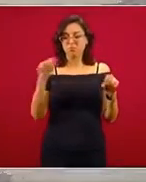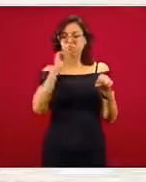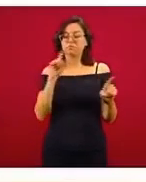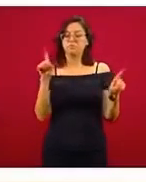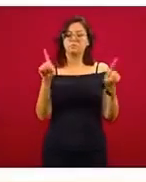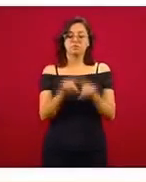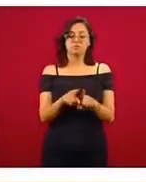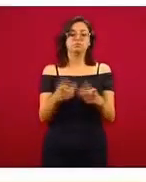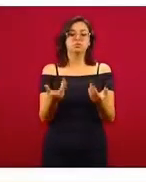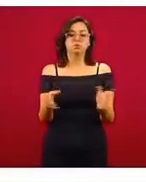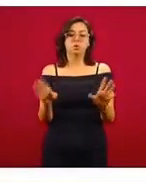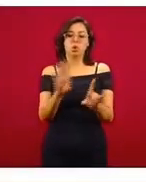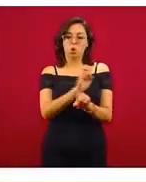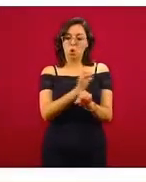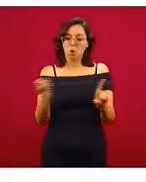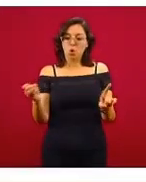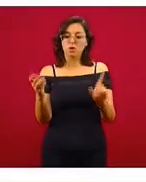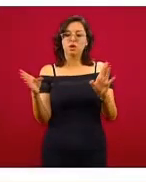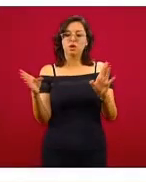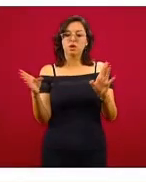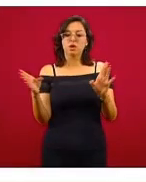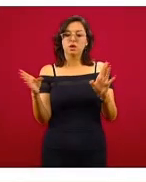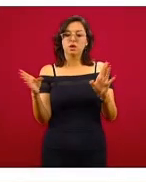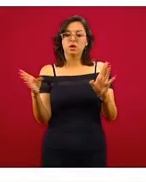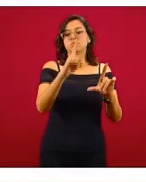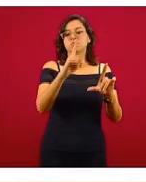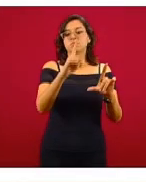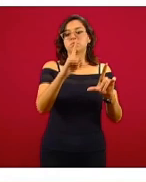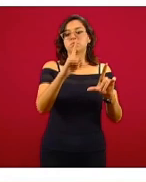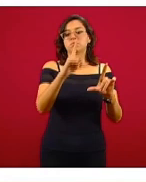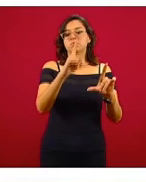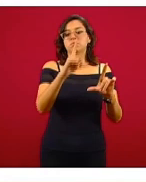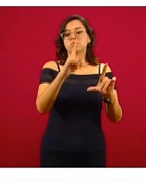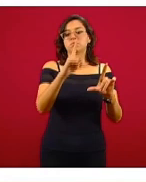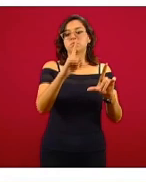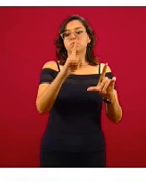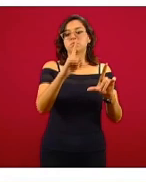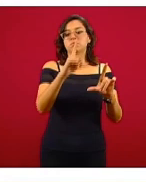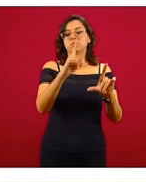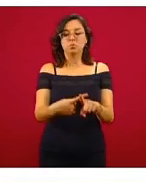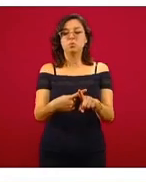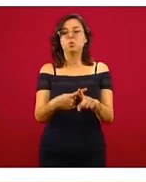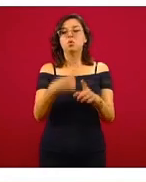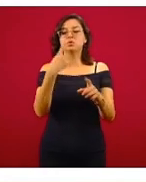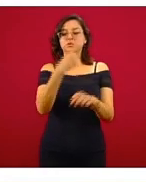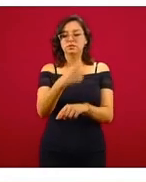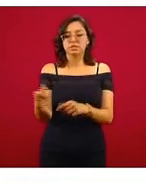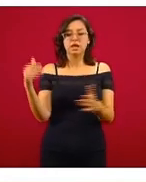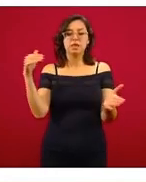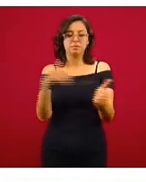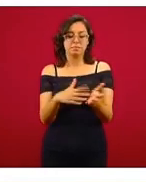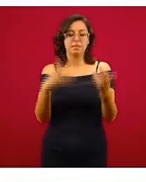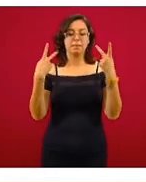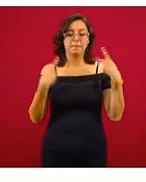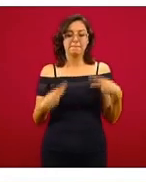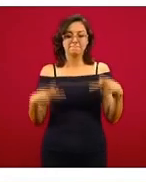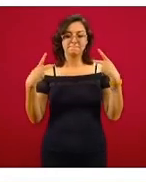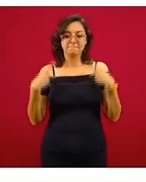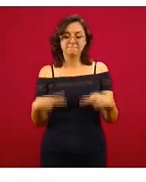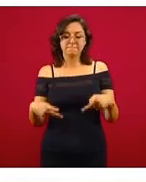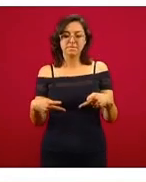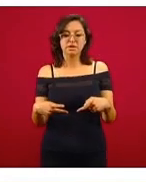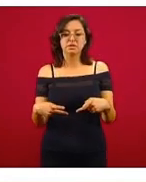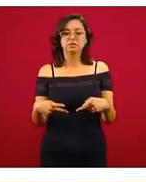trend. Here we have the same data presented in the form of a bar graph. We're talking about the